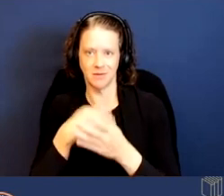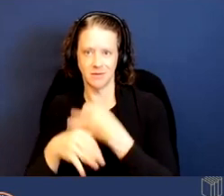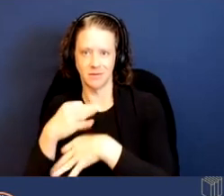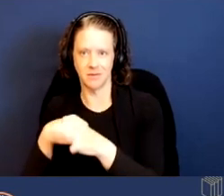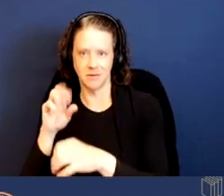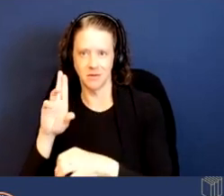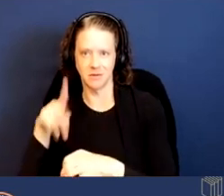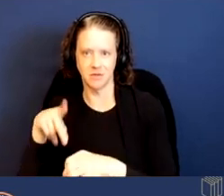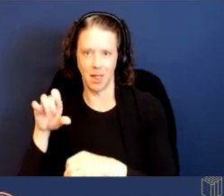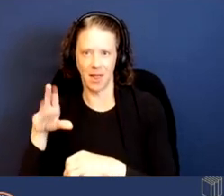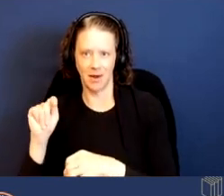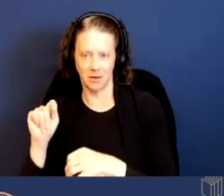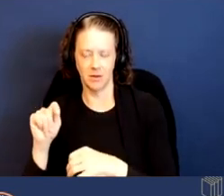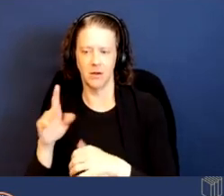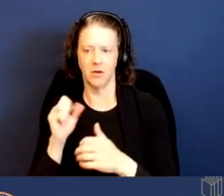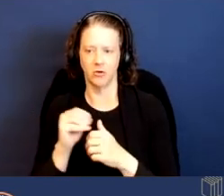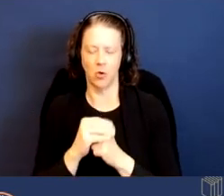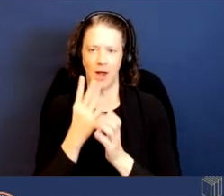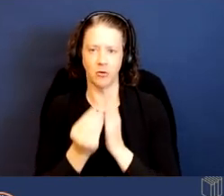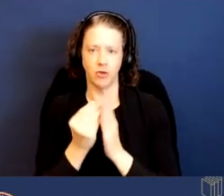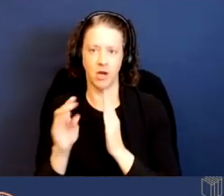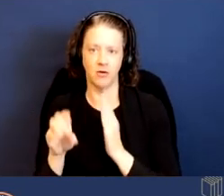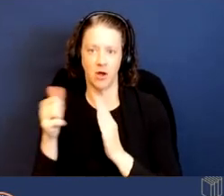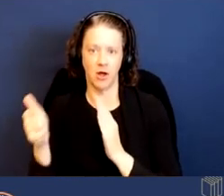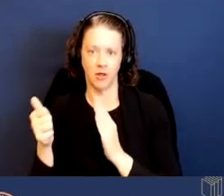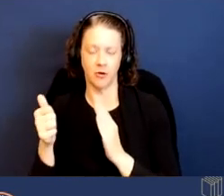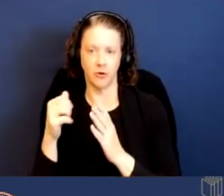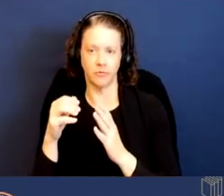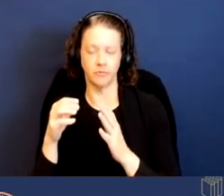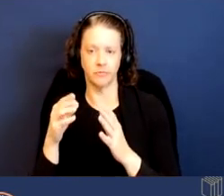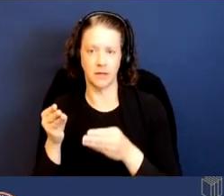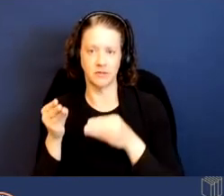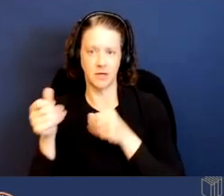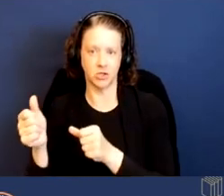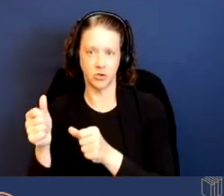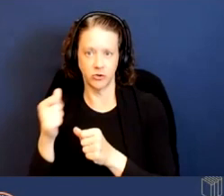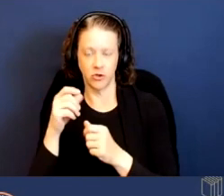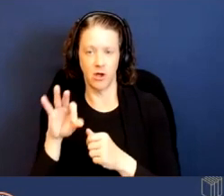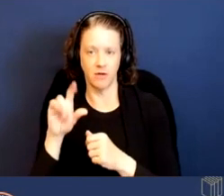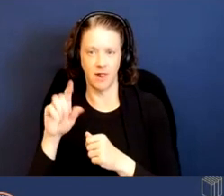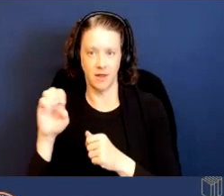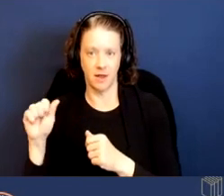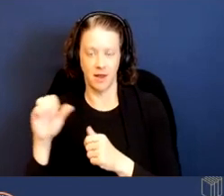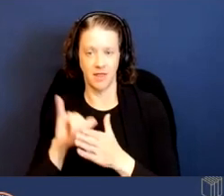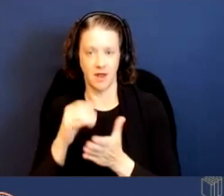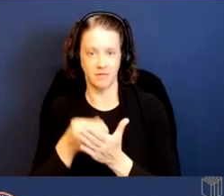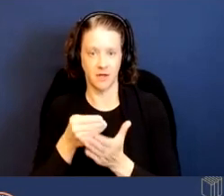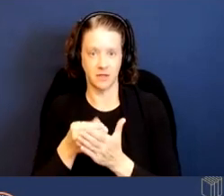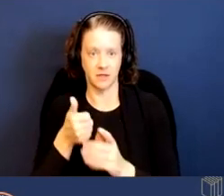outside of other expenditures or spending at an LEA, this funding,